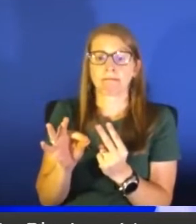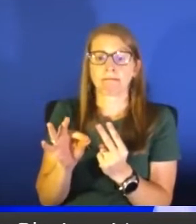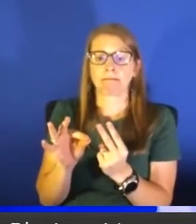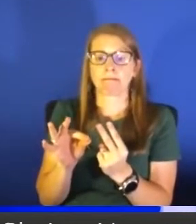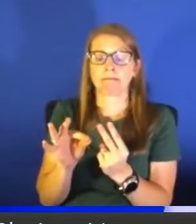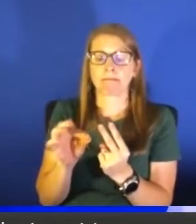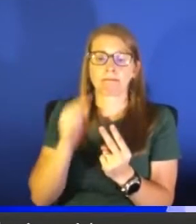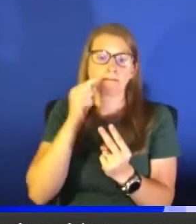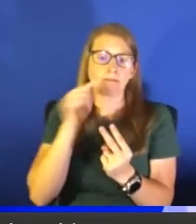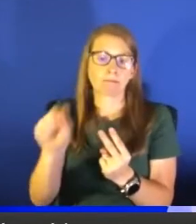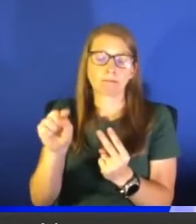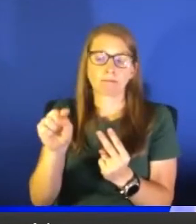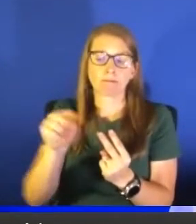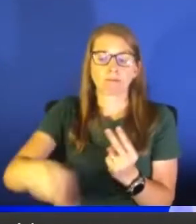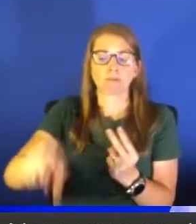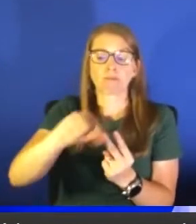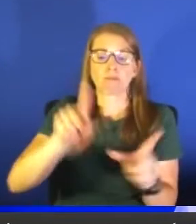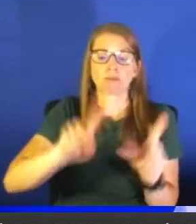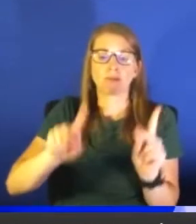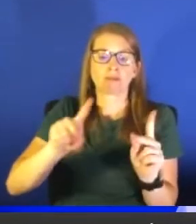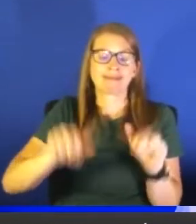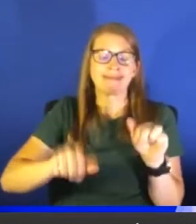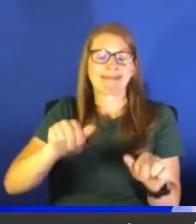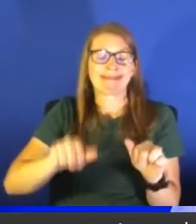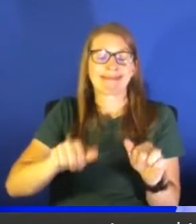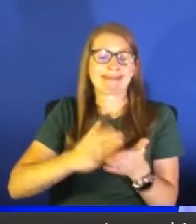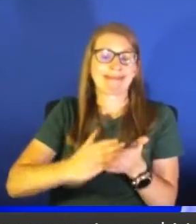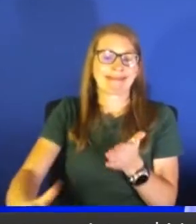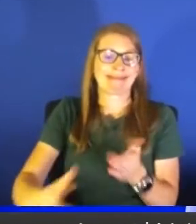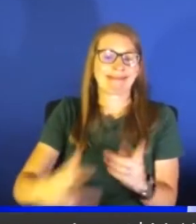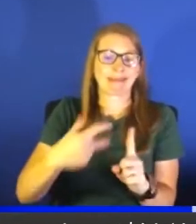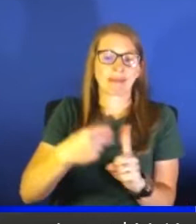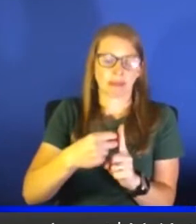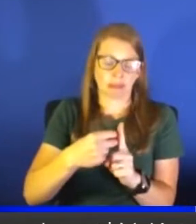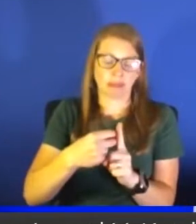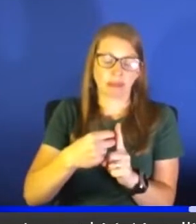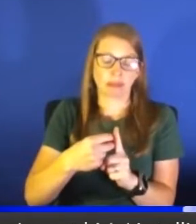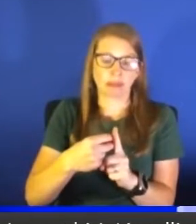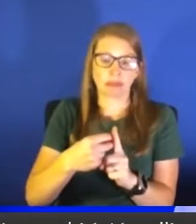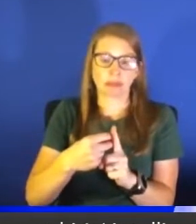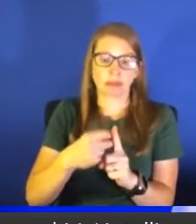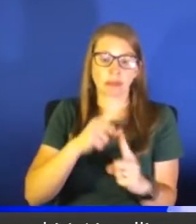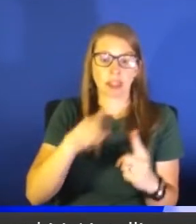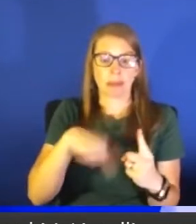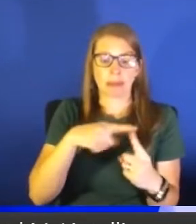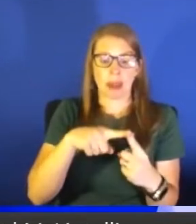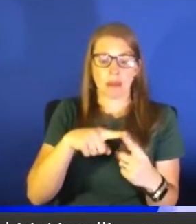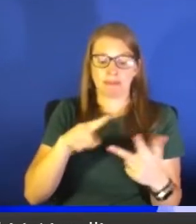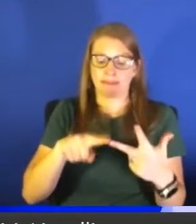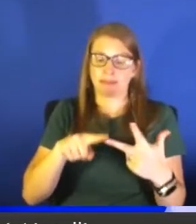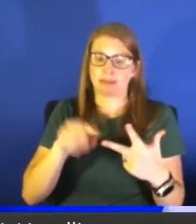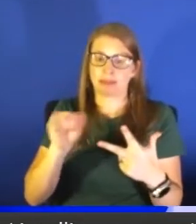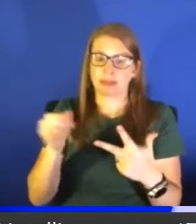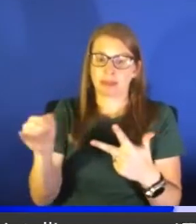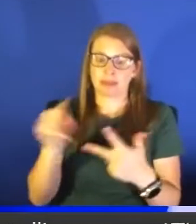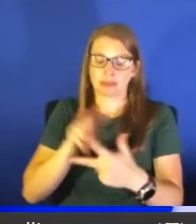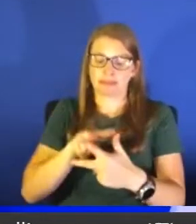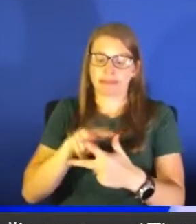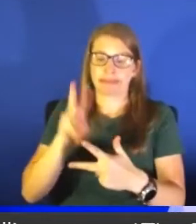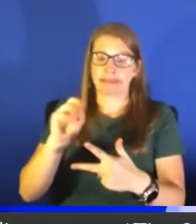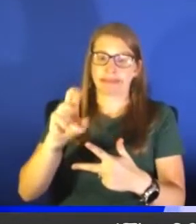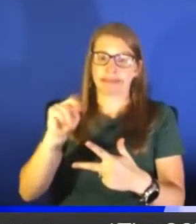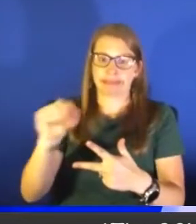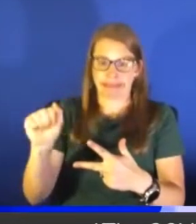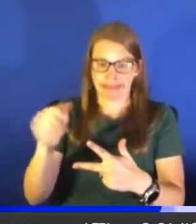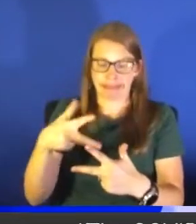option for those people that may be concerned or vaccine hesitant about either the J&J vaccine or the mRNA vaccines. This may be